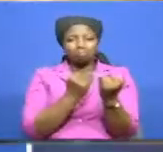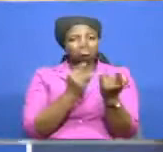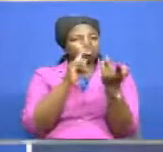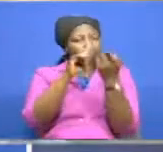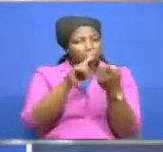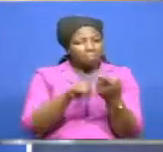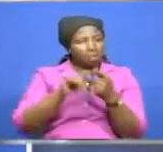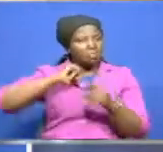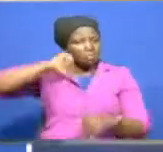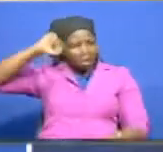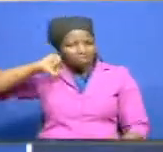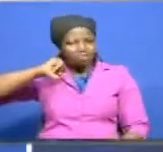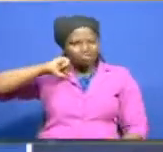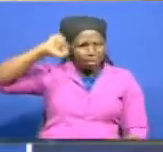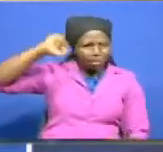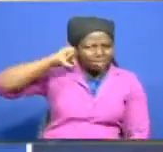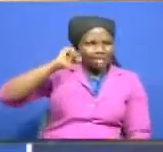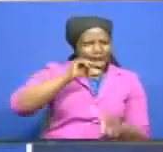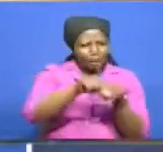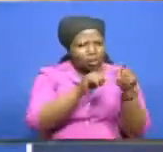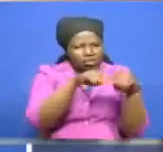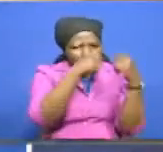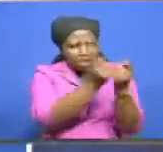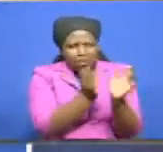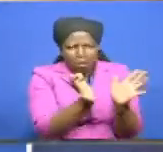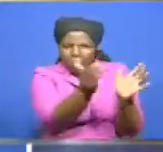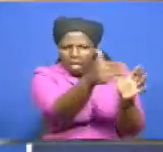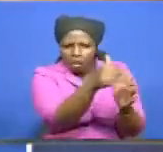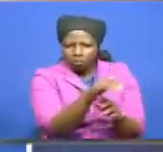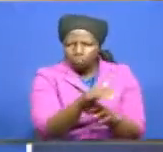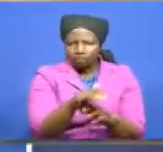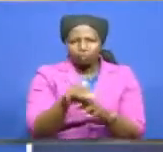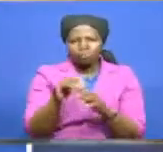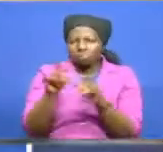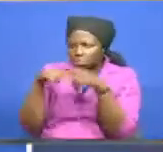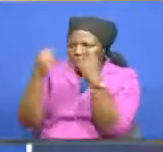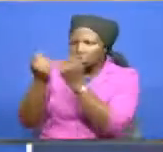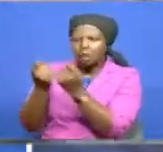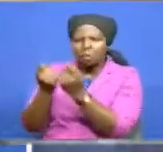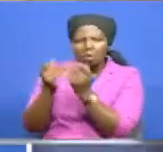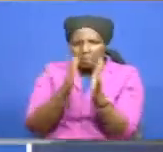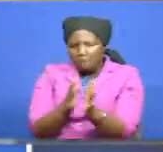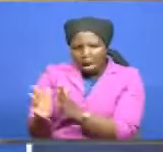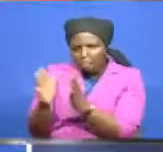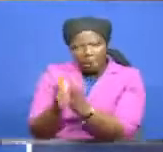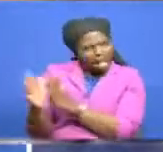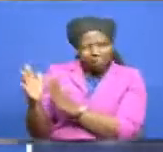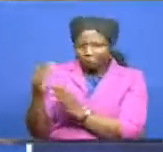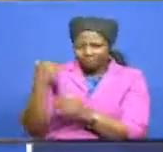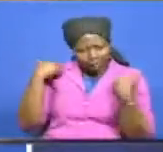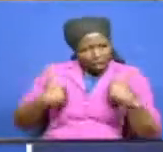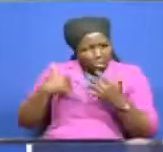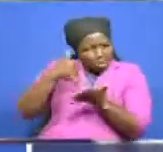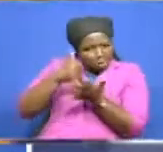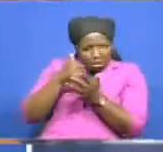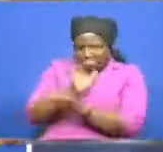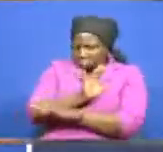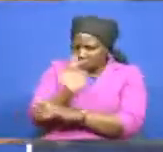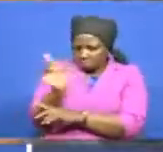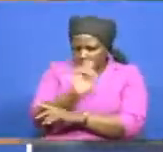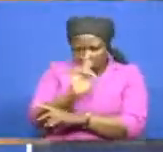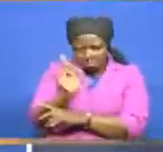the politics of ethnic mobilization and tribal arrangements. Speaking in